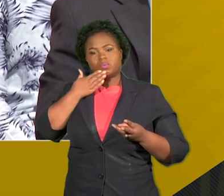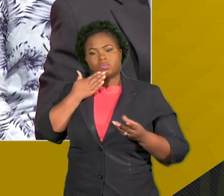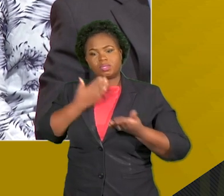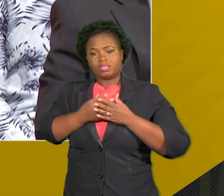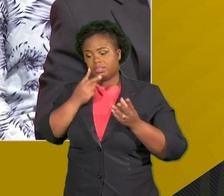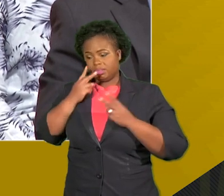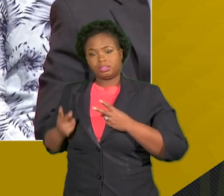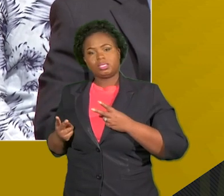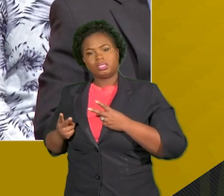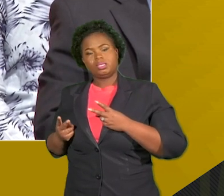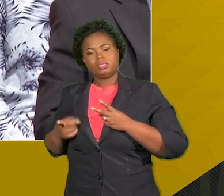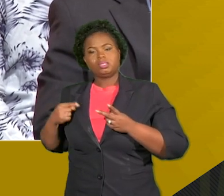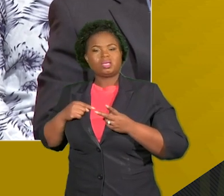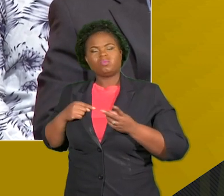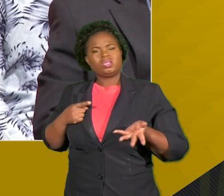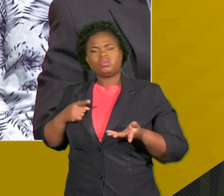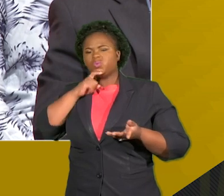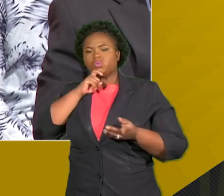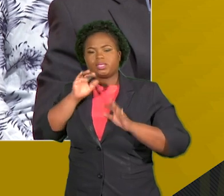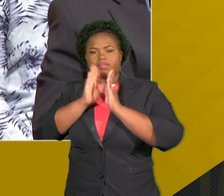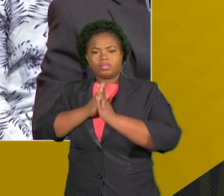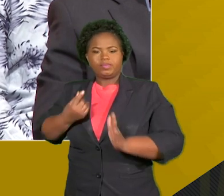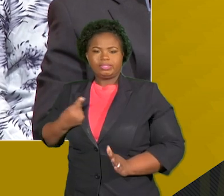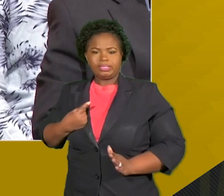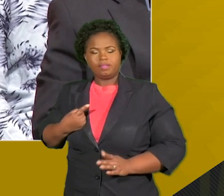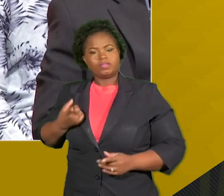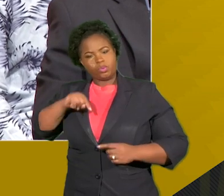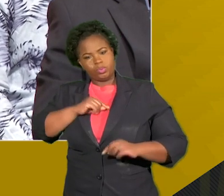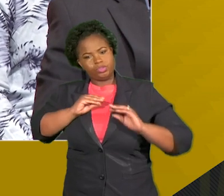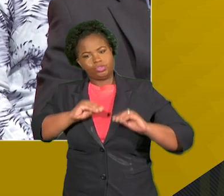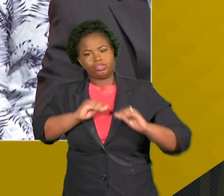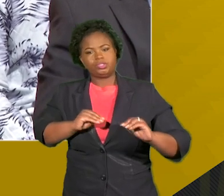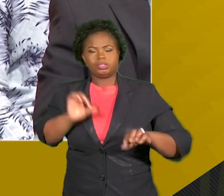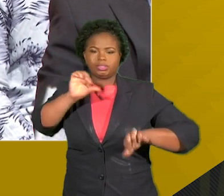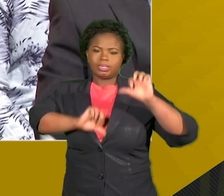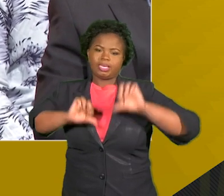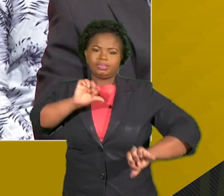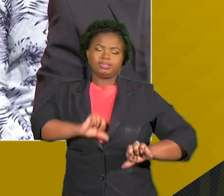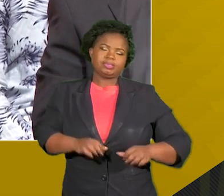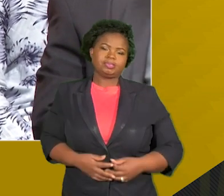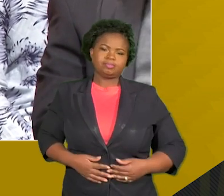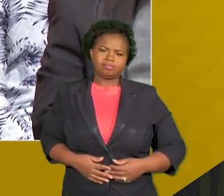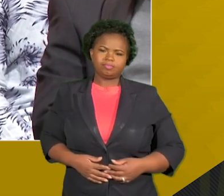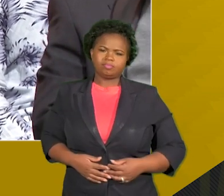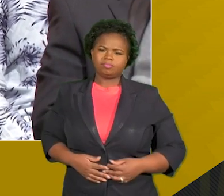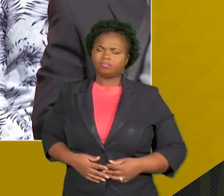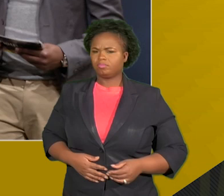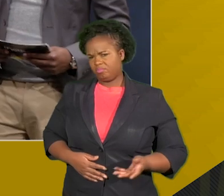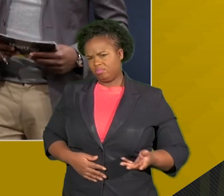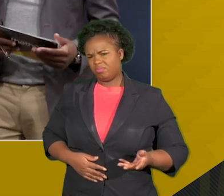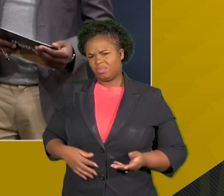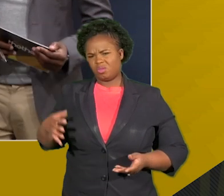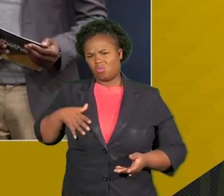ukuthi no singenza lokhu na kusingabheki imisebenzi so sithi izani sabafundisa science after science. So, by giving you